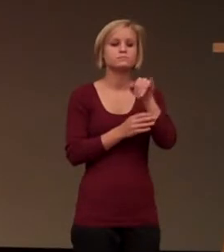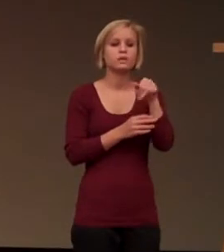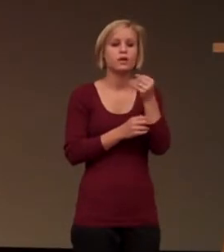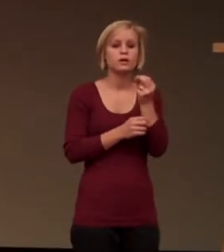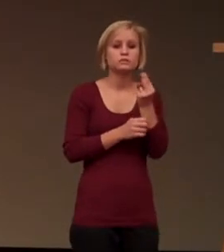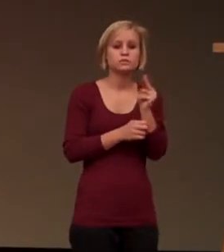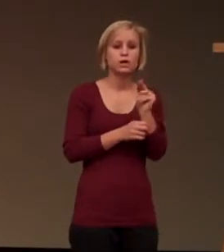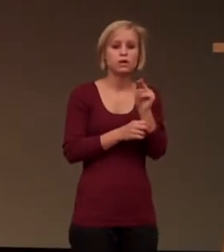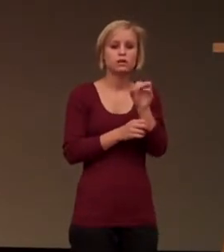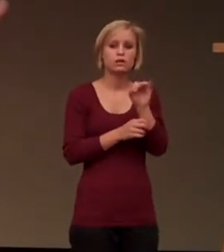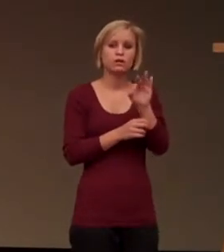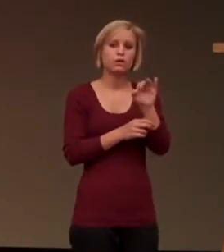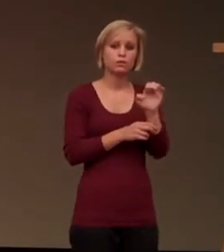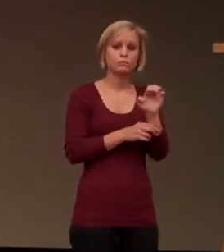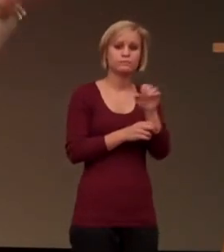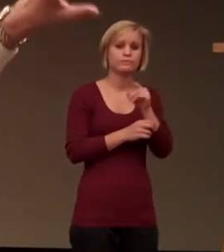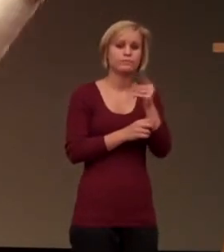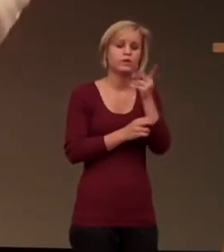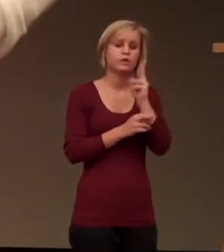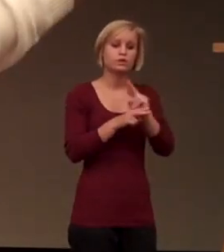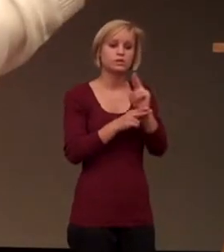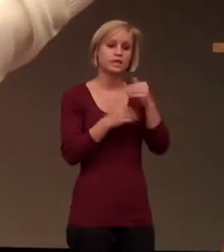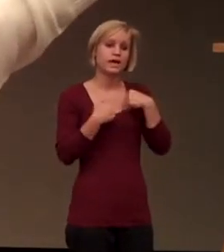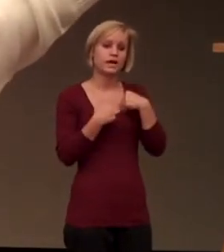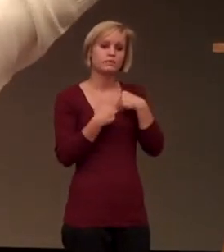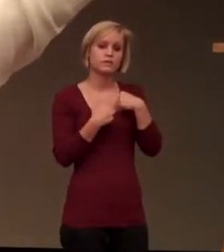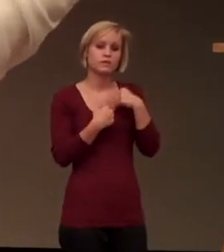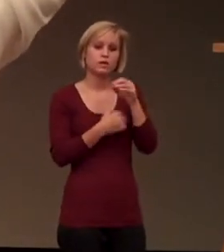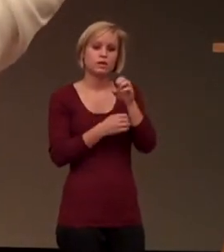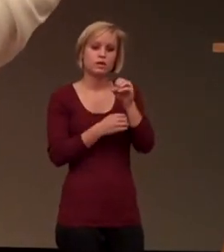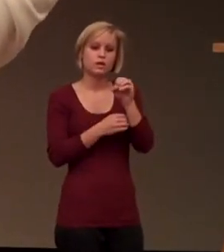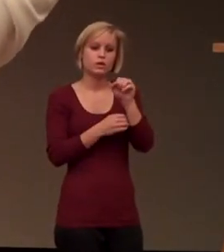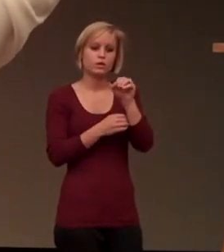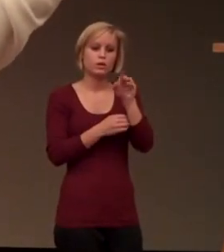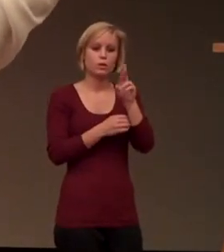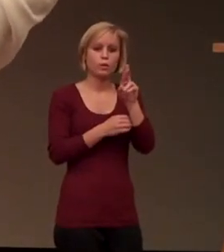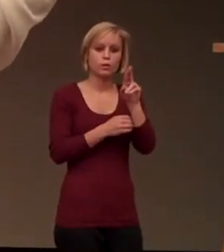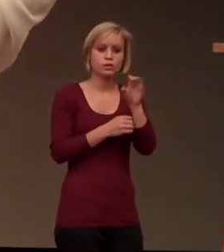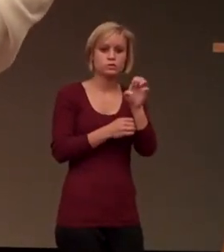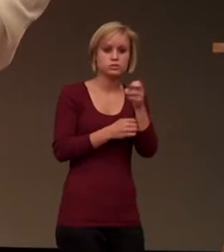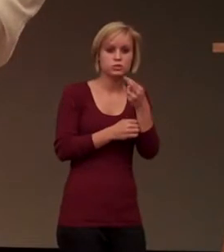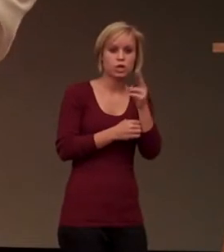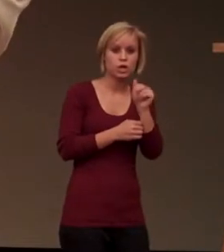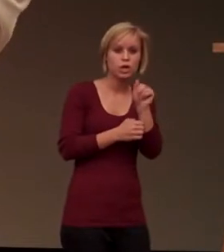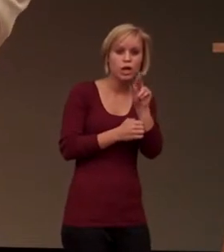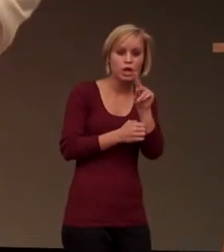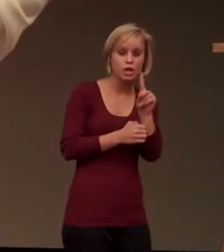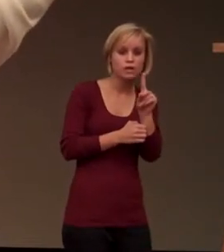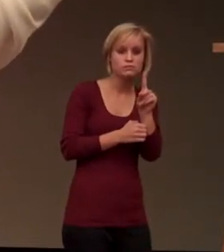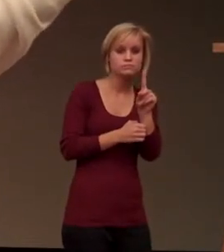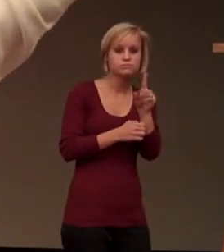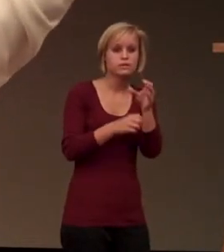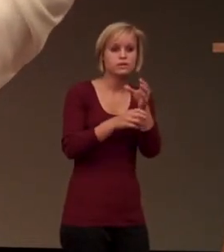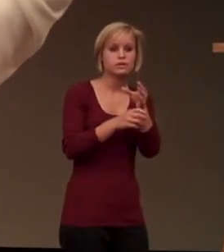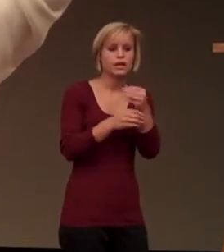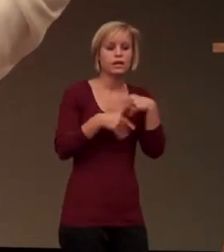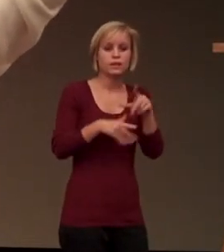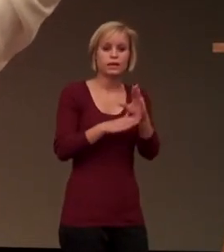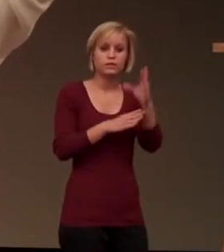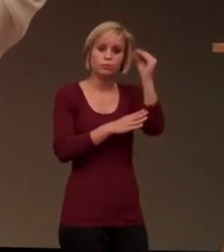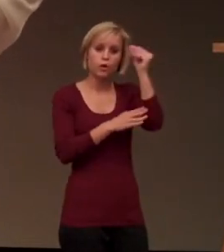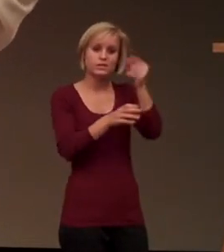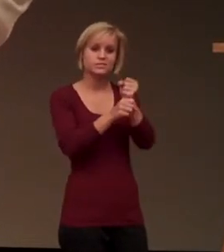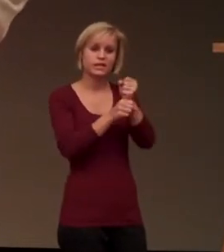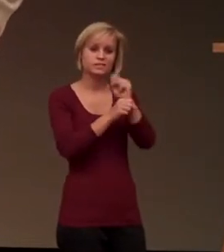son were doctors. In fact, they used to have an orchard down in the south part of Wheeling, and they would let the boys take some of the apples